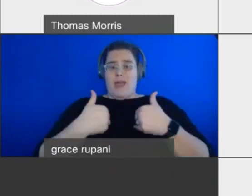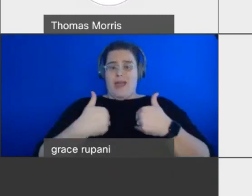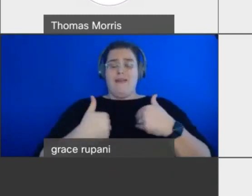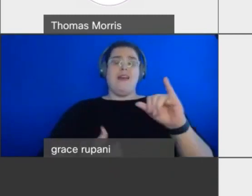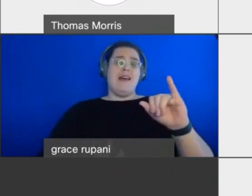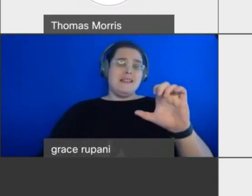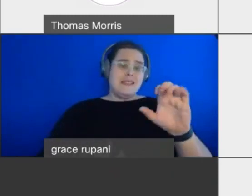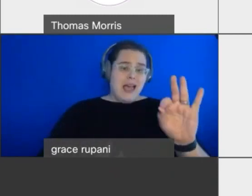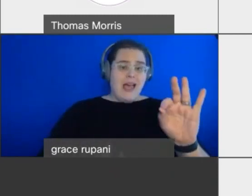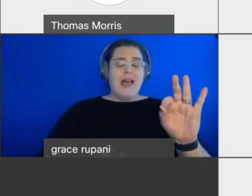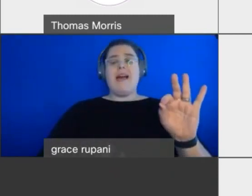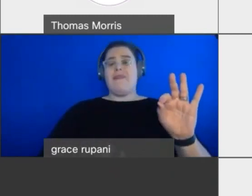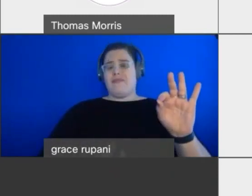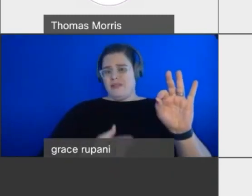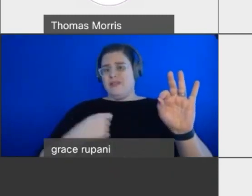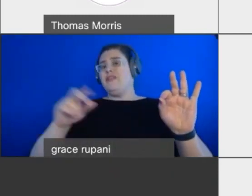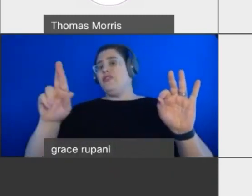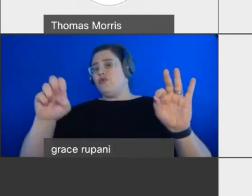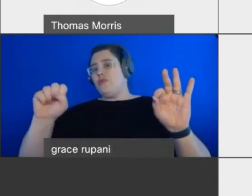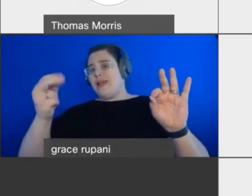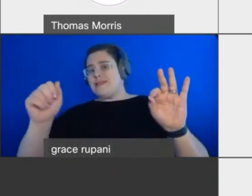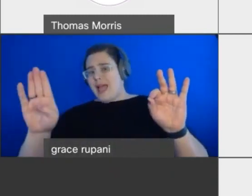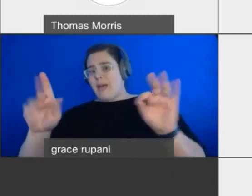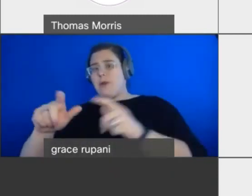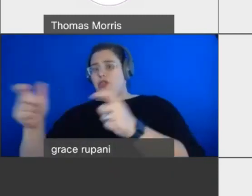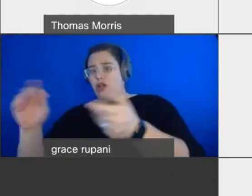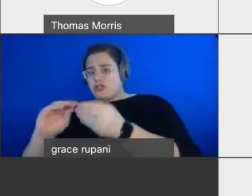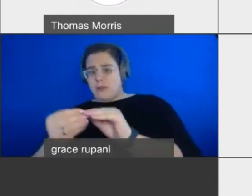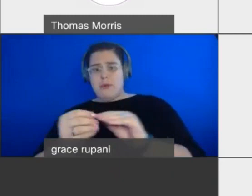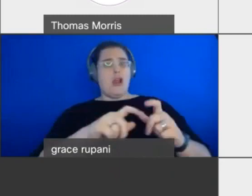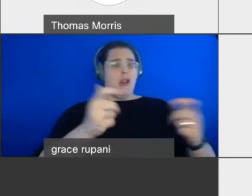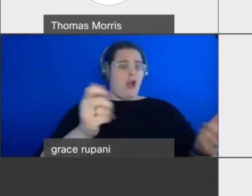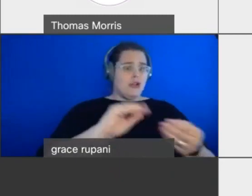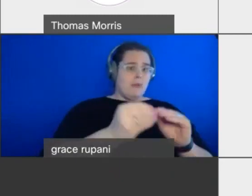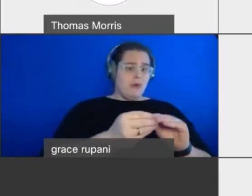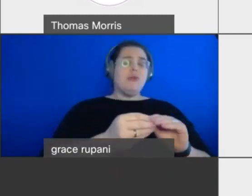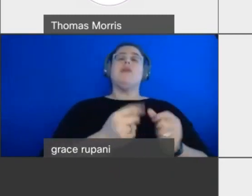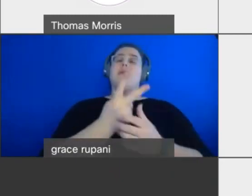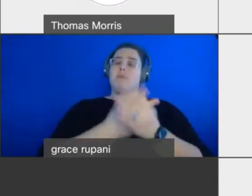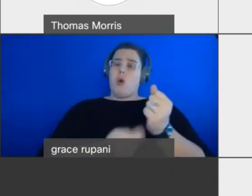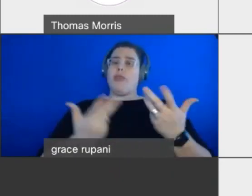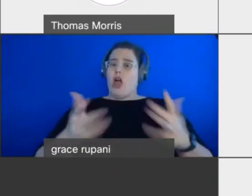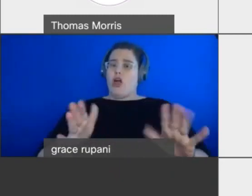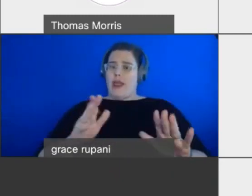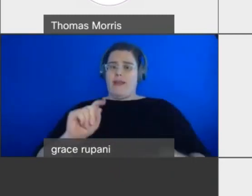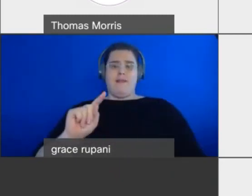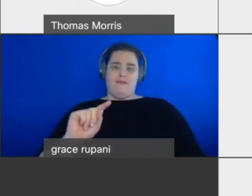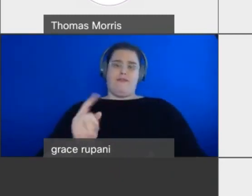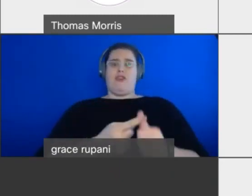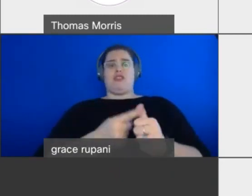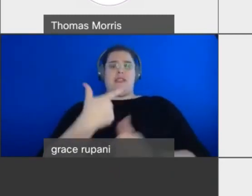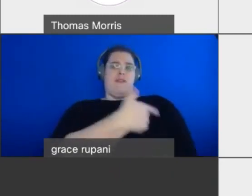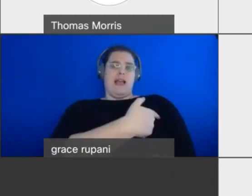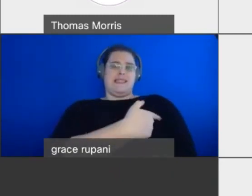residential habilitation have already gotten their first vaccine, and they'll be getting their second next week at a very successful event